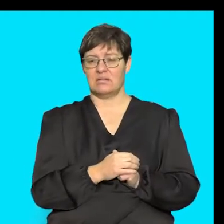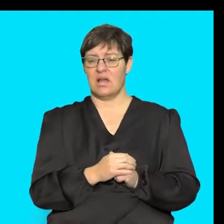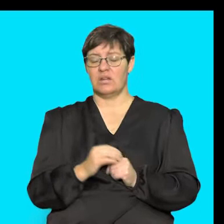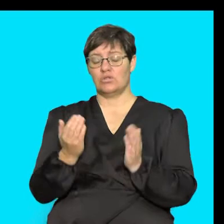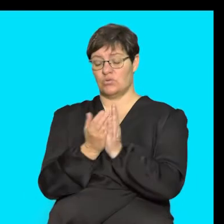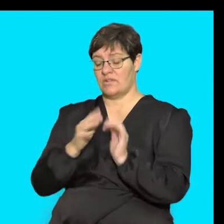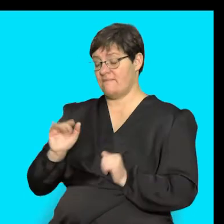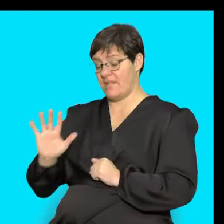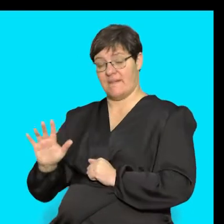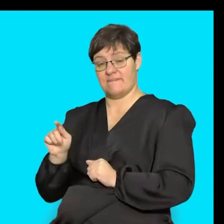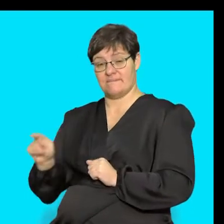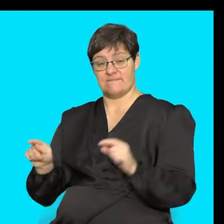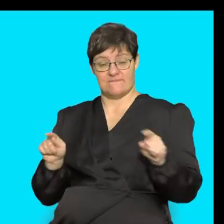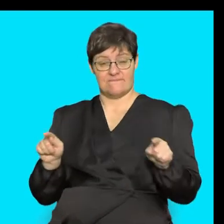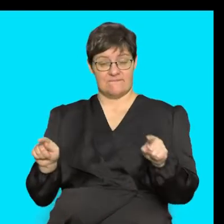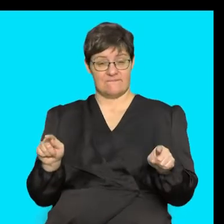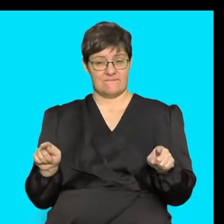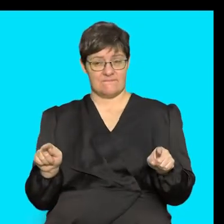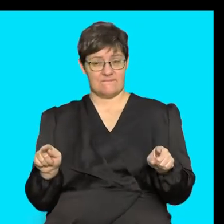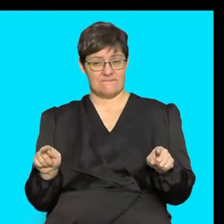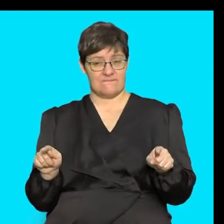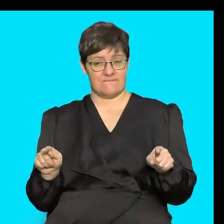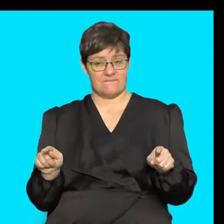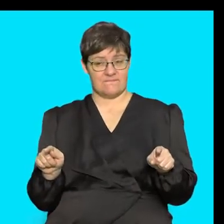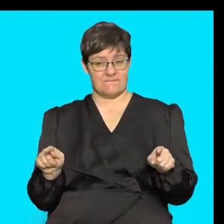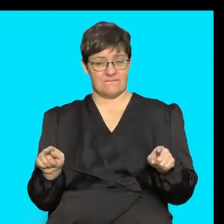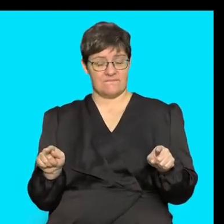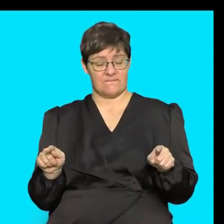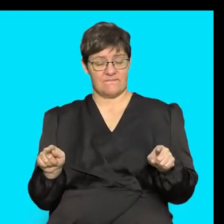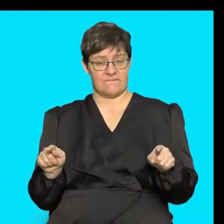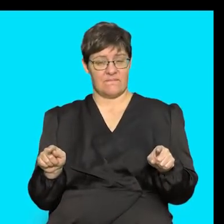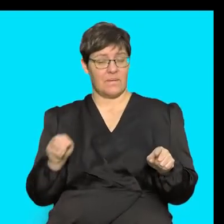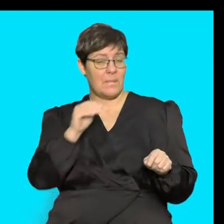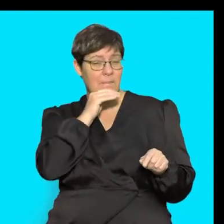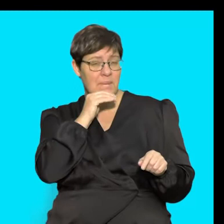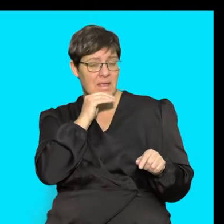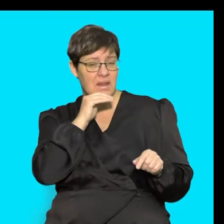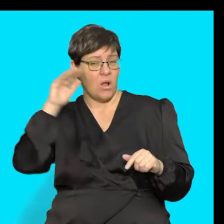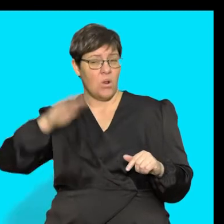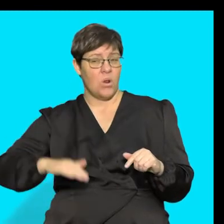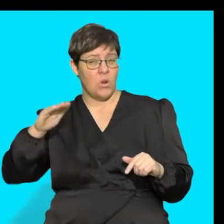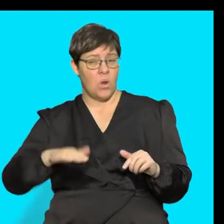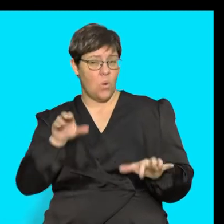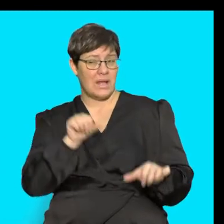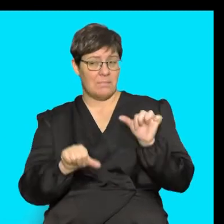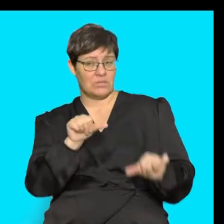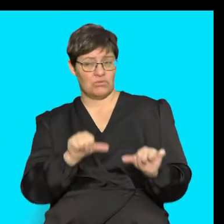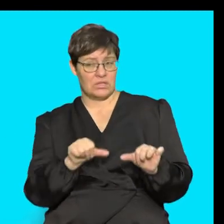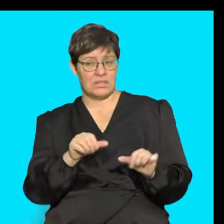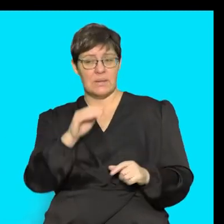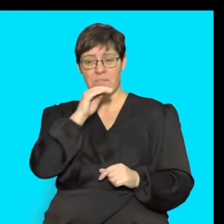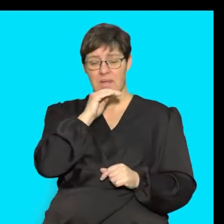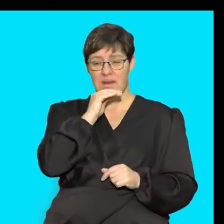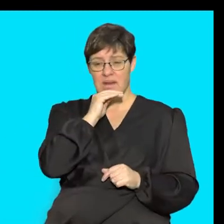and student, does it mean a lower chemistry